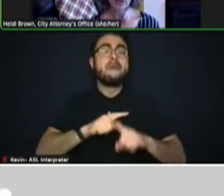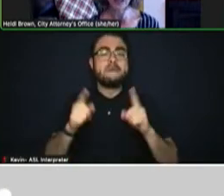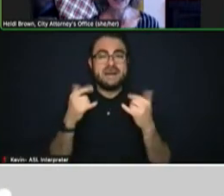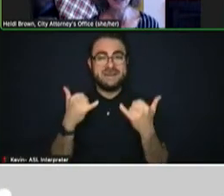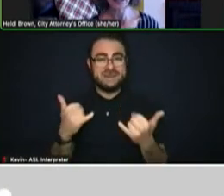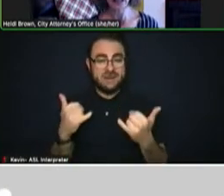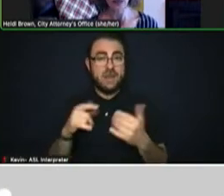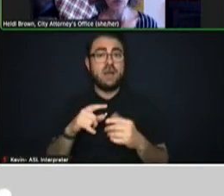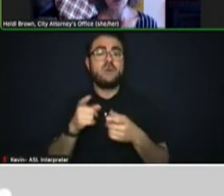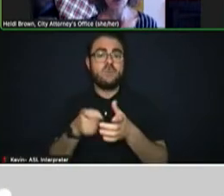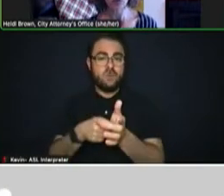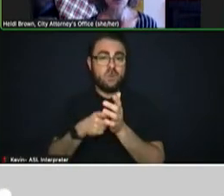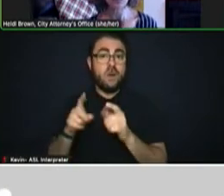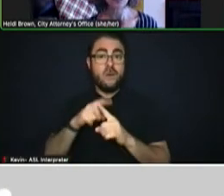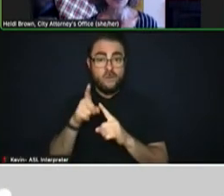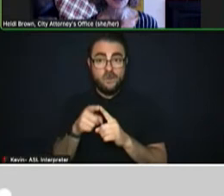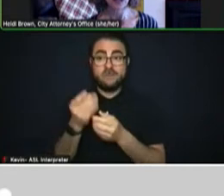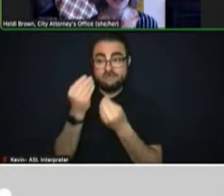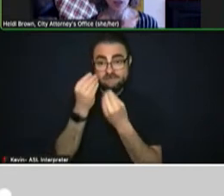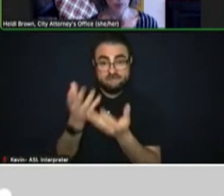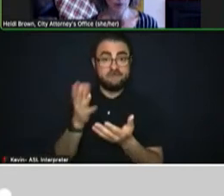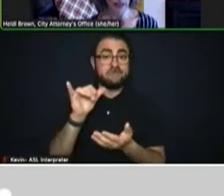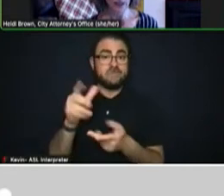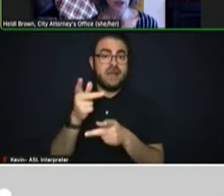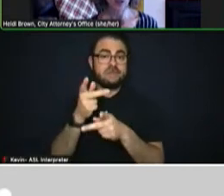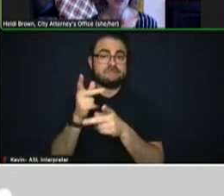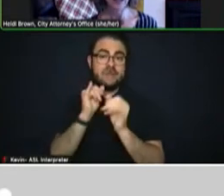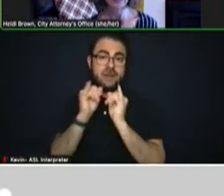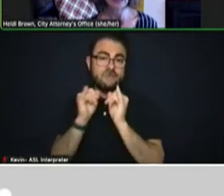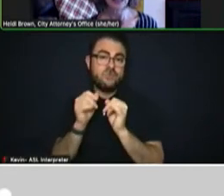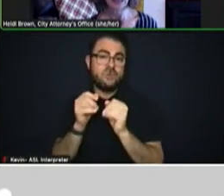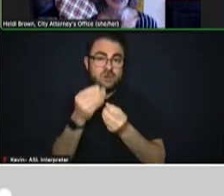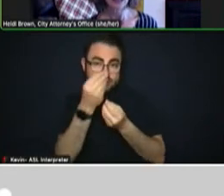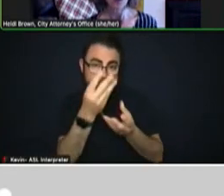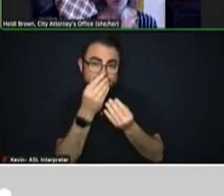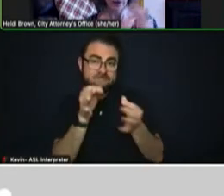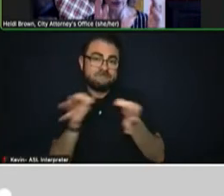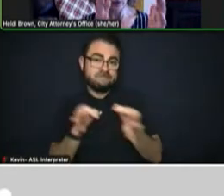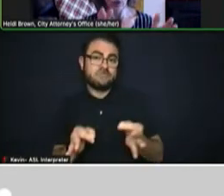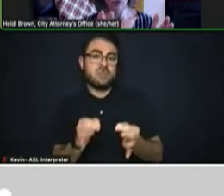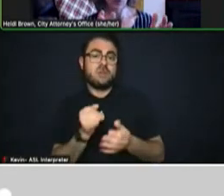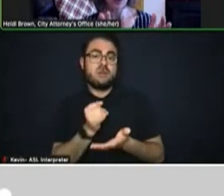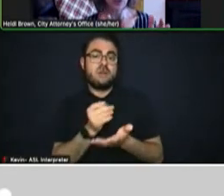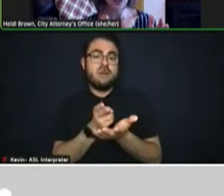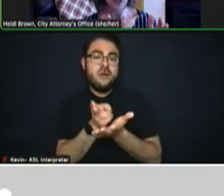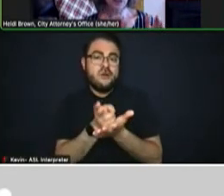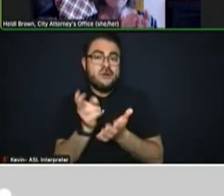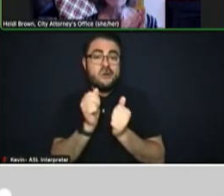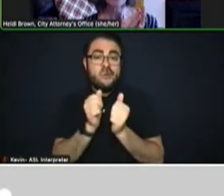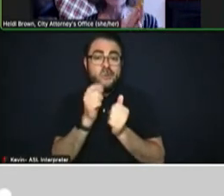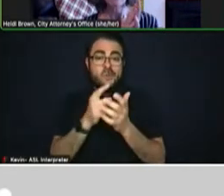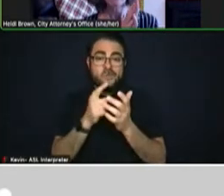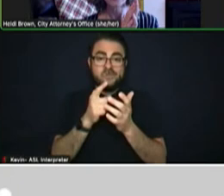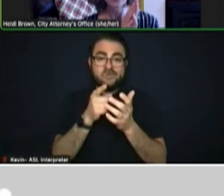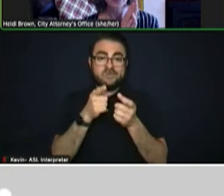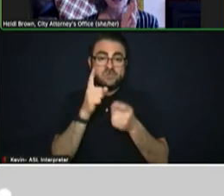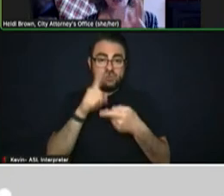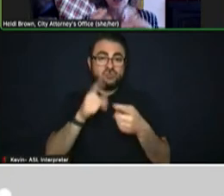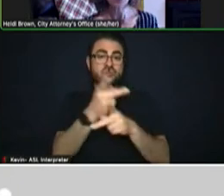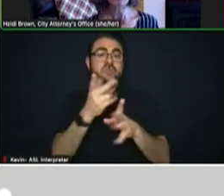that full and candid account to the supervisor on the scene where the use of force occurred,